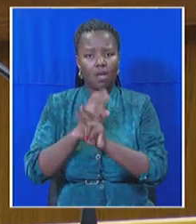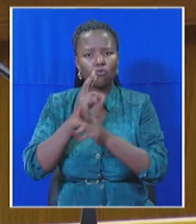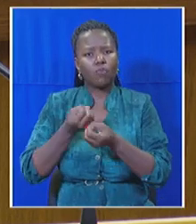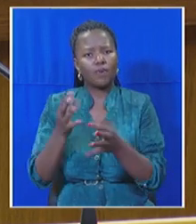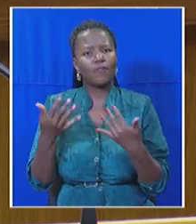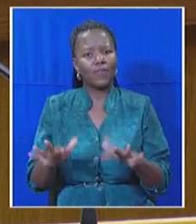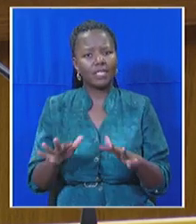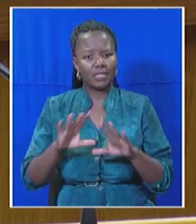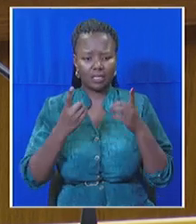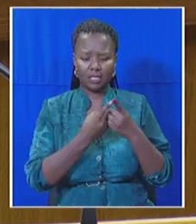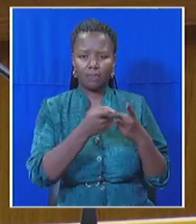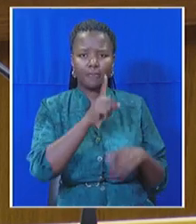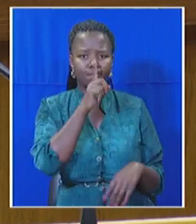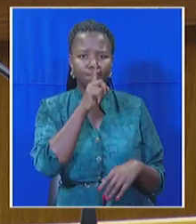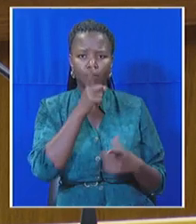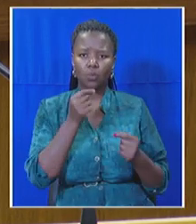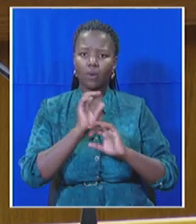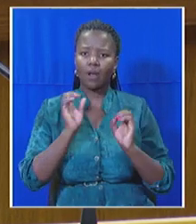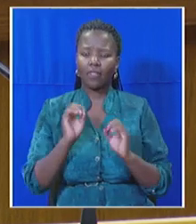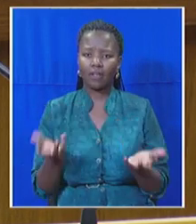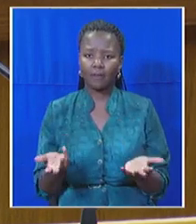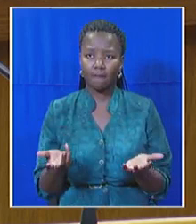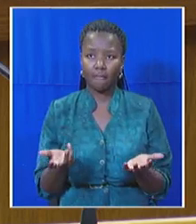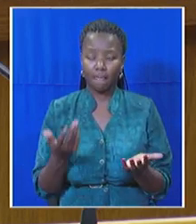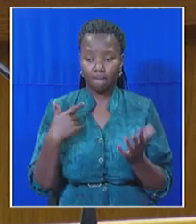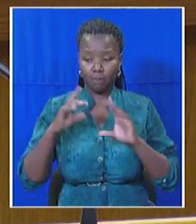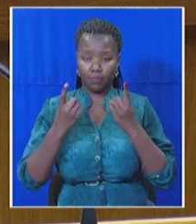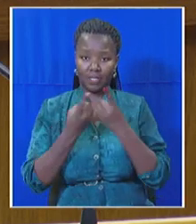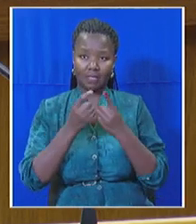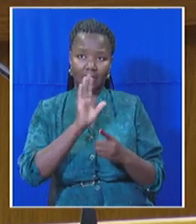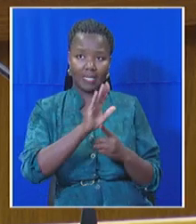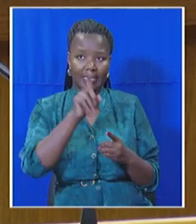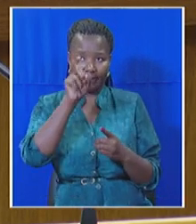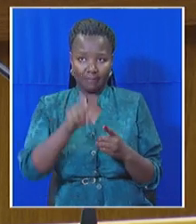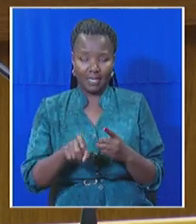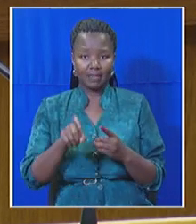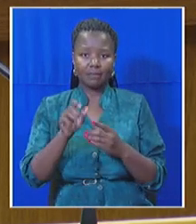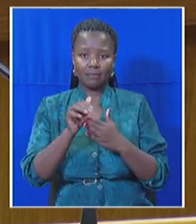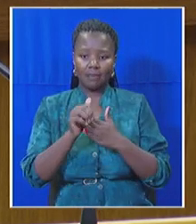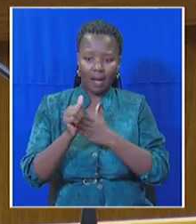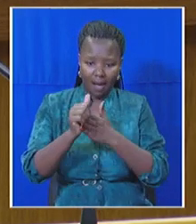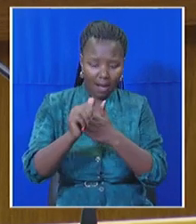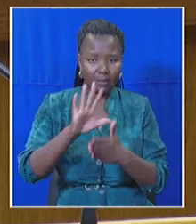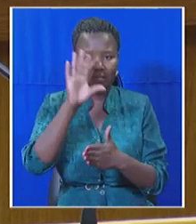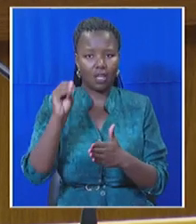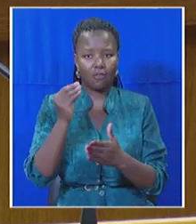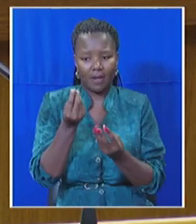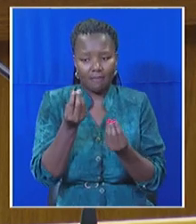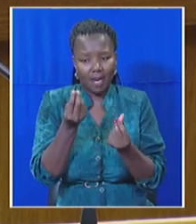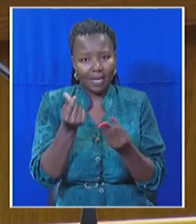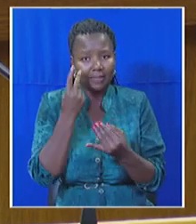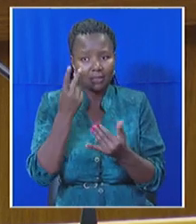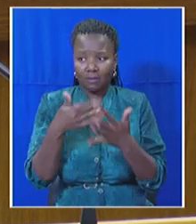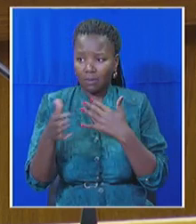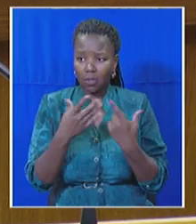has not said a word to indicate their concern. This department is supposed to guide South Africa capital when it conducts its business